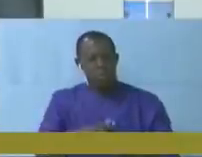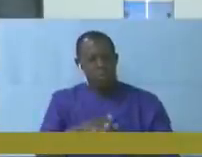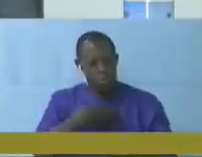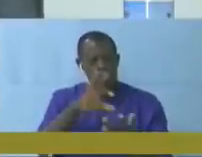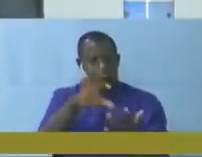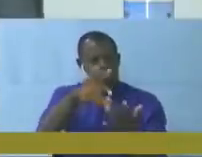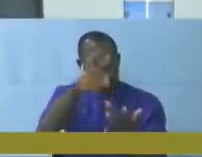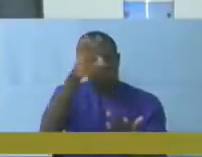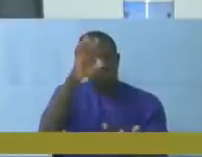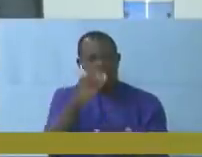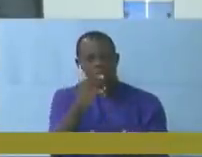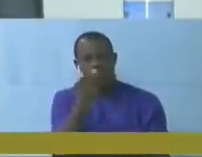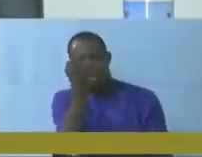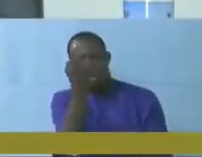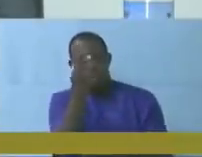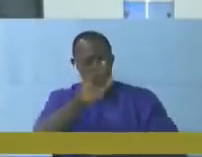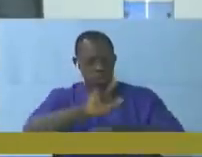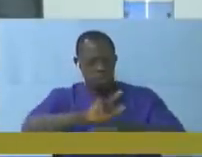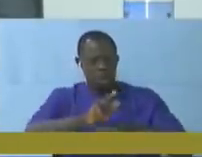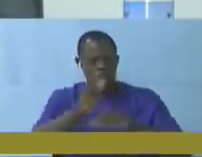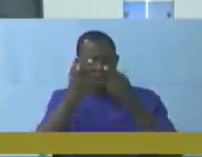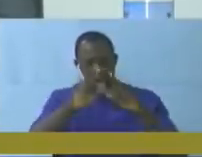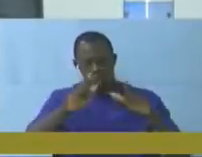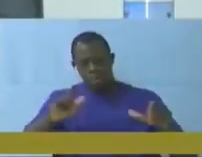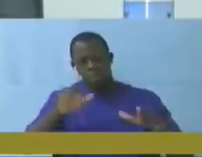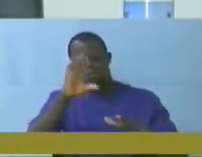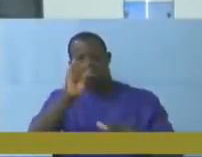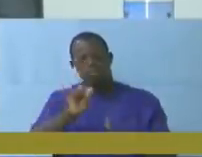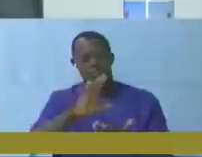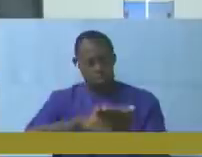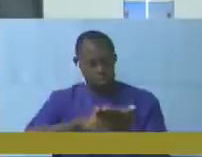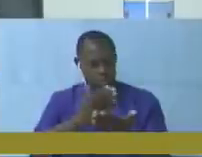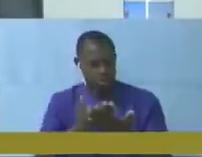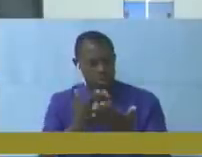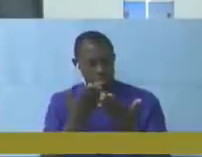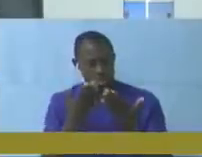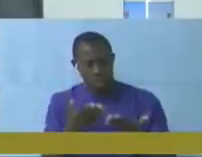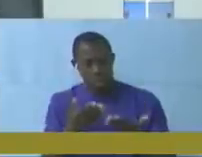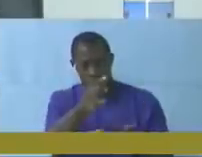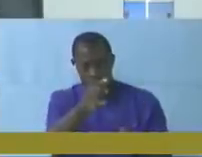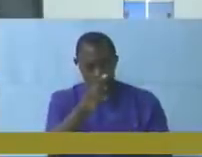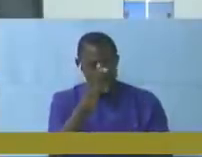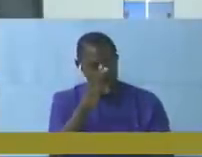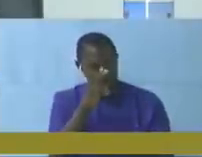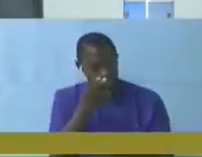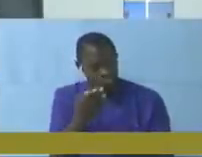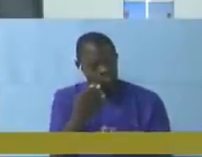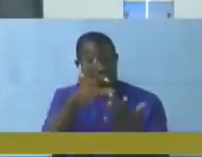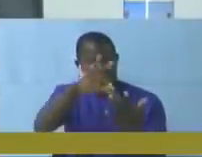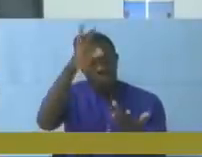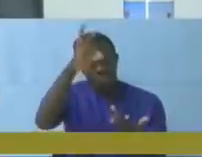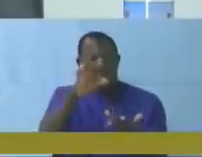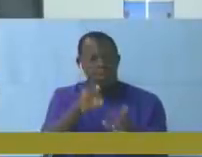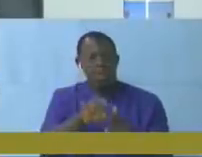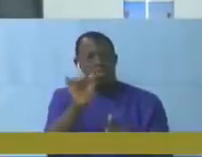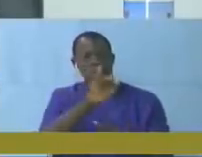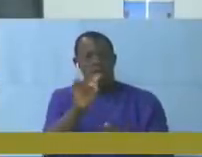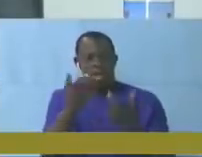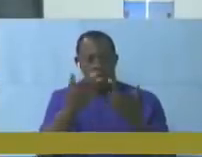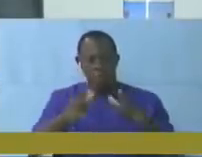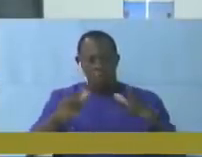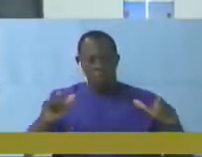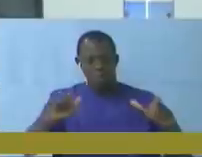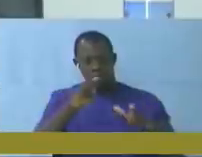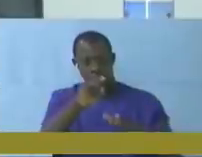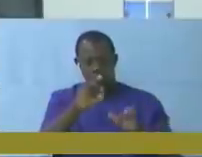So you have the honor and privilege of choosing the language in which you wish your testimony to be